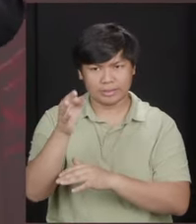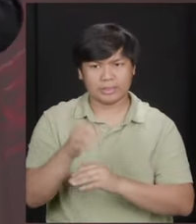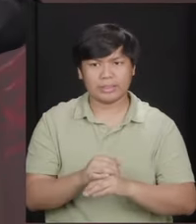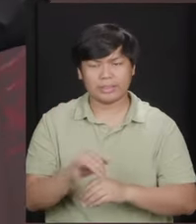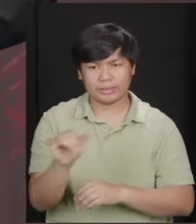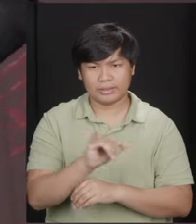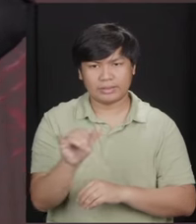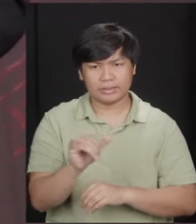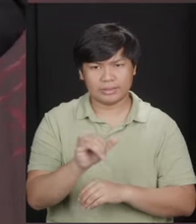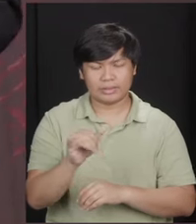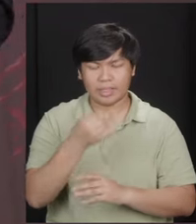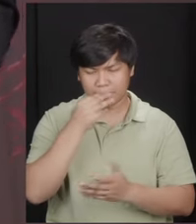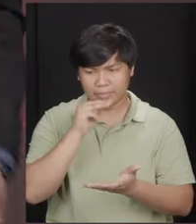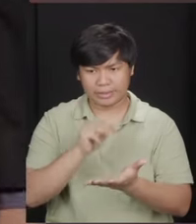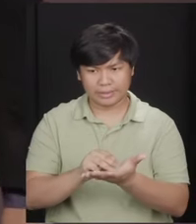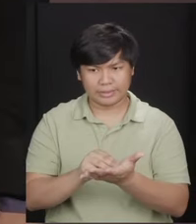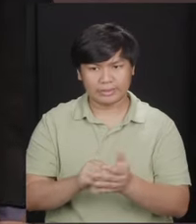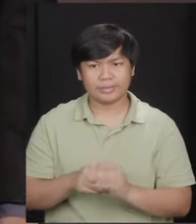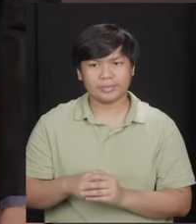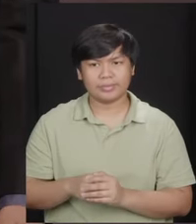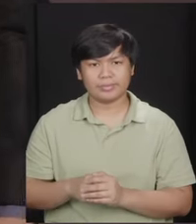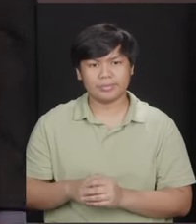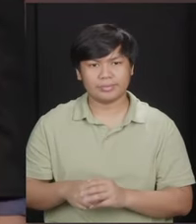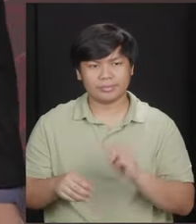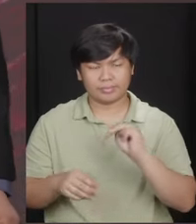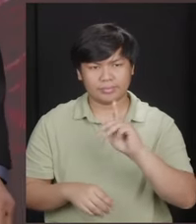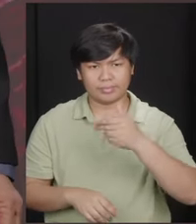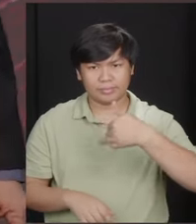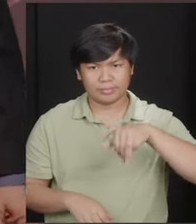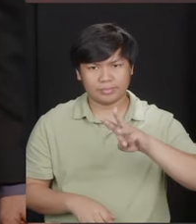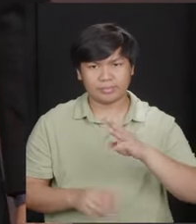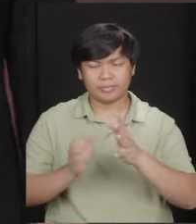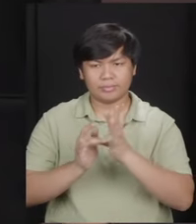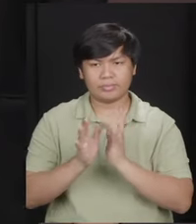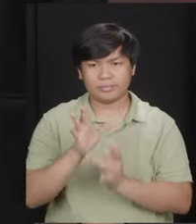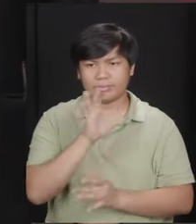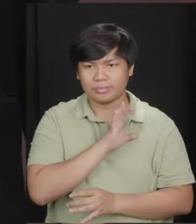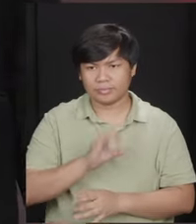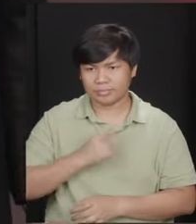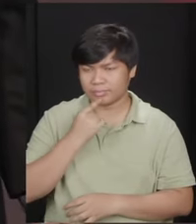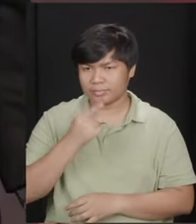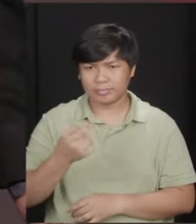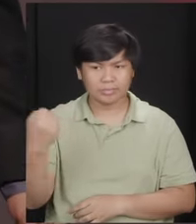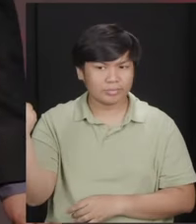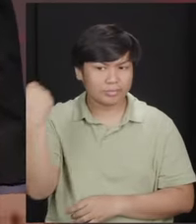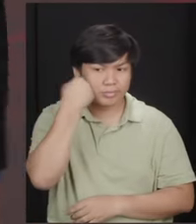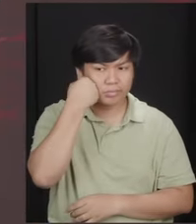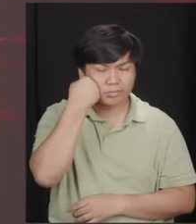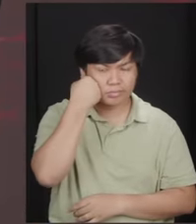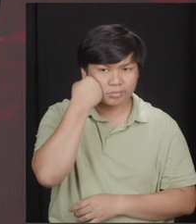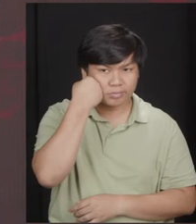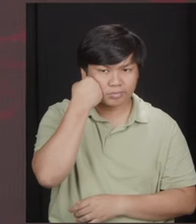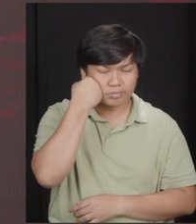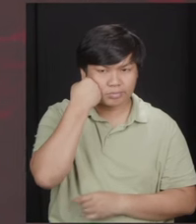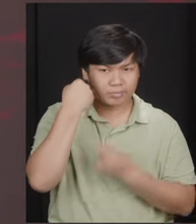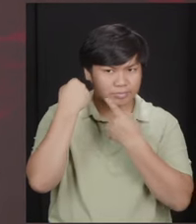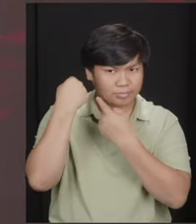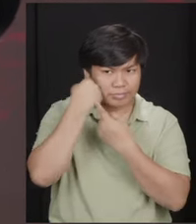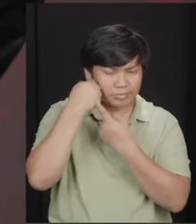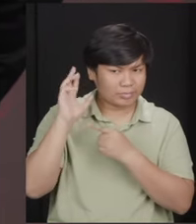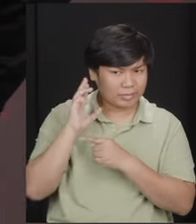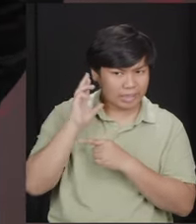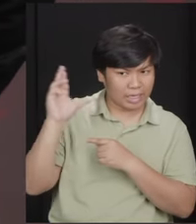is the same message. Matthew 5:39, Jesus said, when someone strikes you on the right cheek.